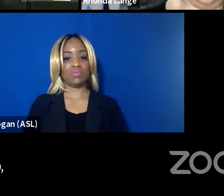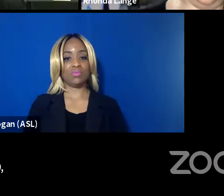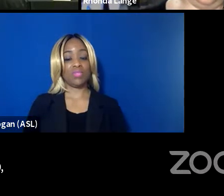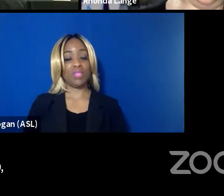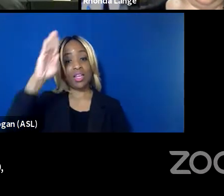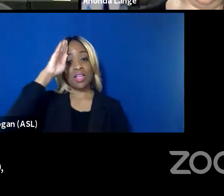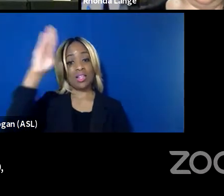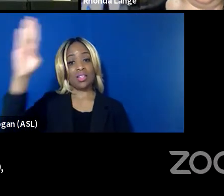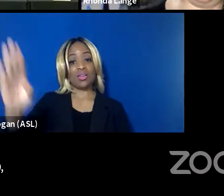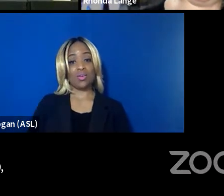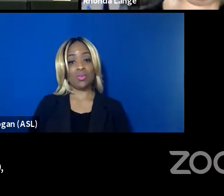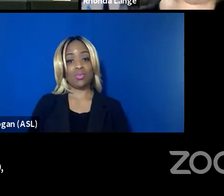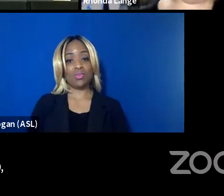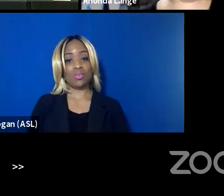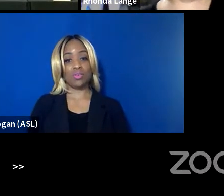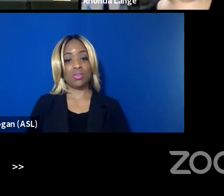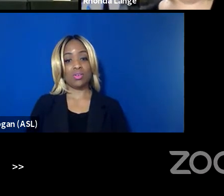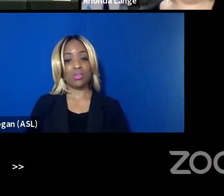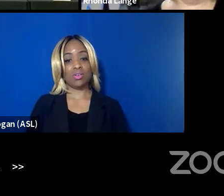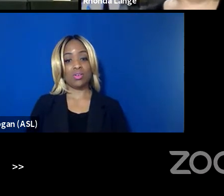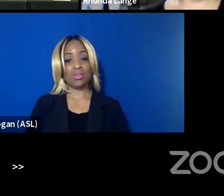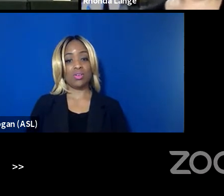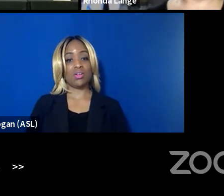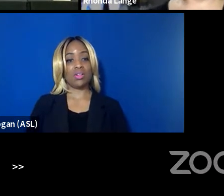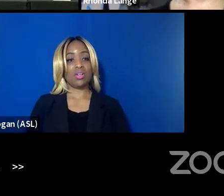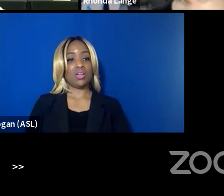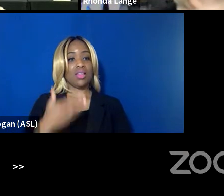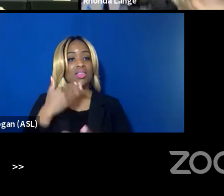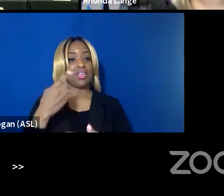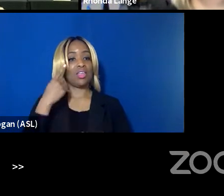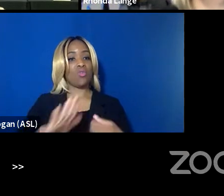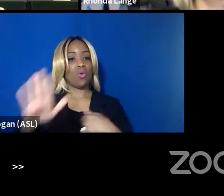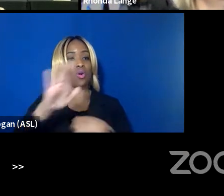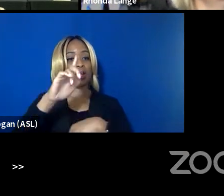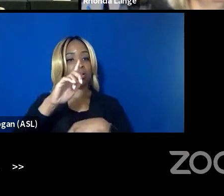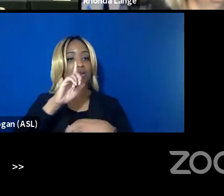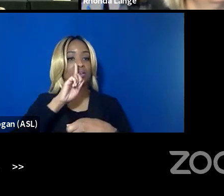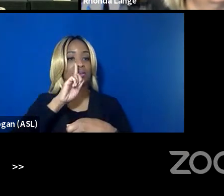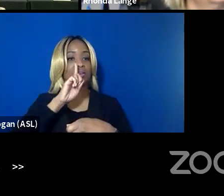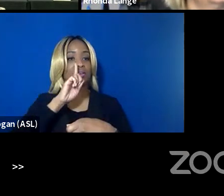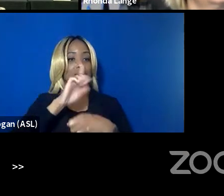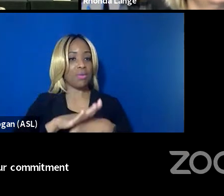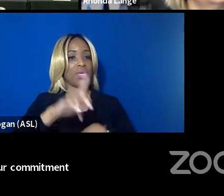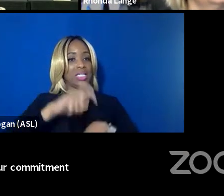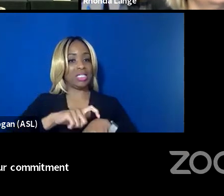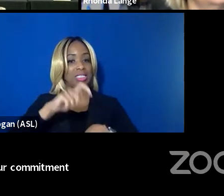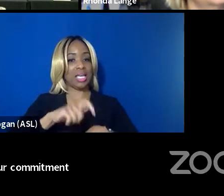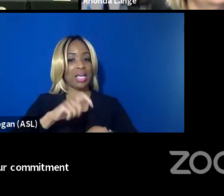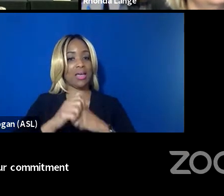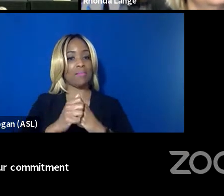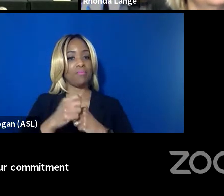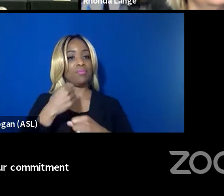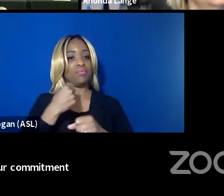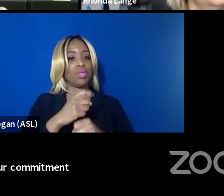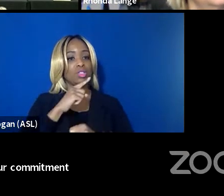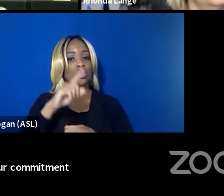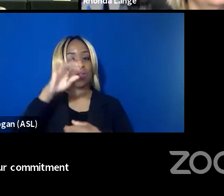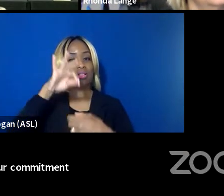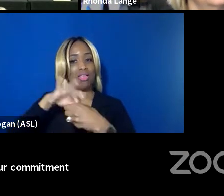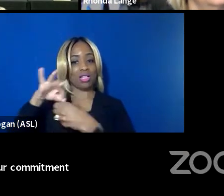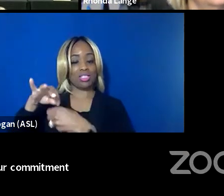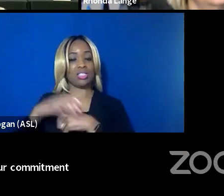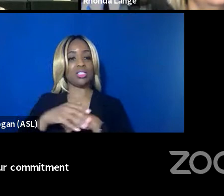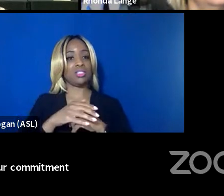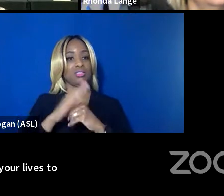Hi, first, thank you for your commitment and time taken out of your lives to ensure elections